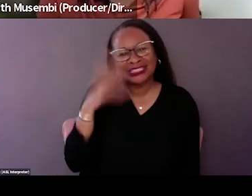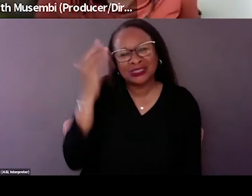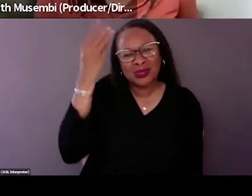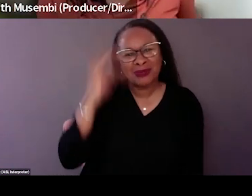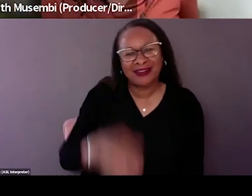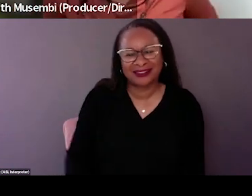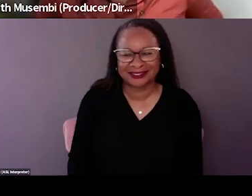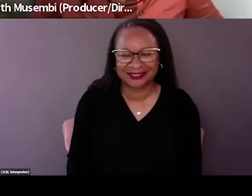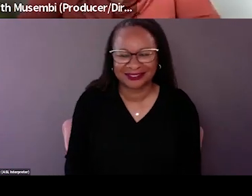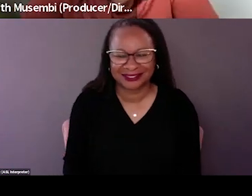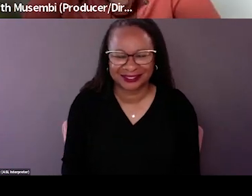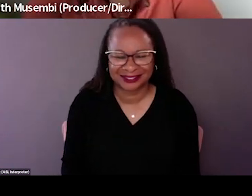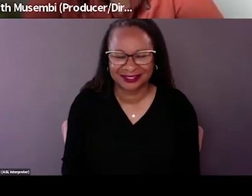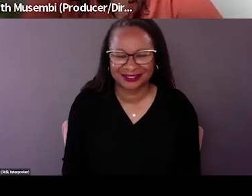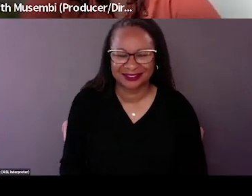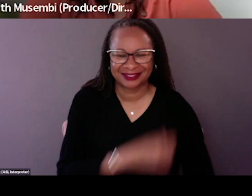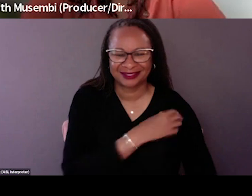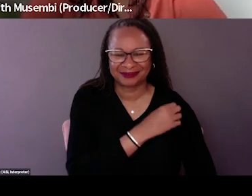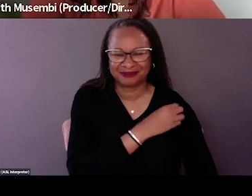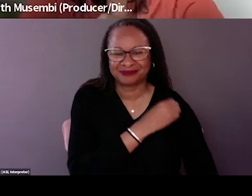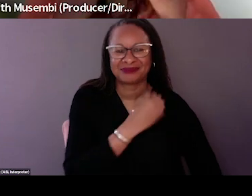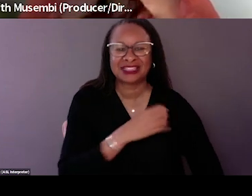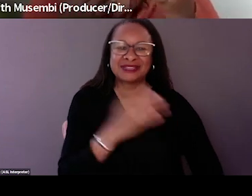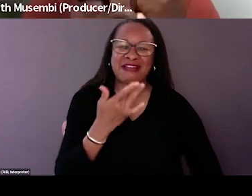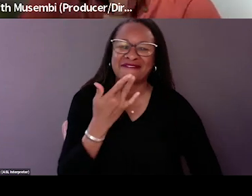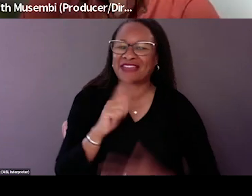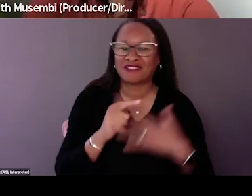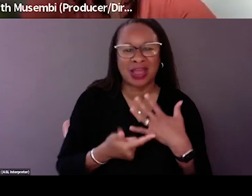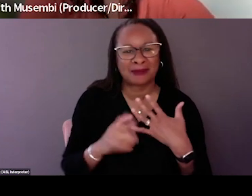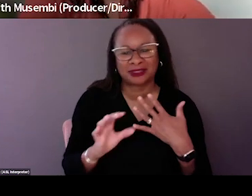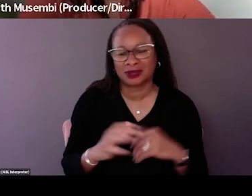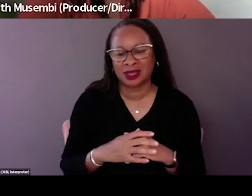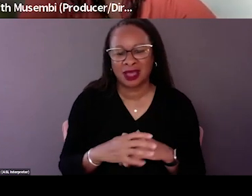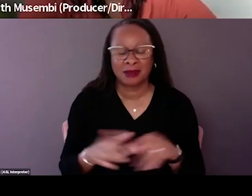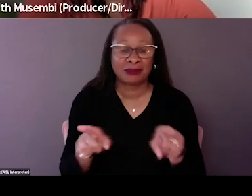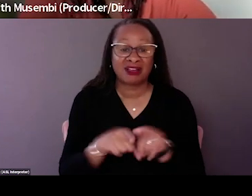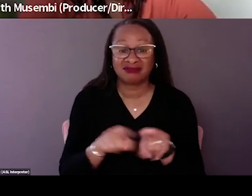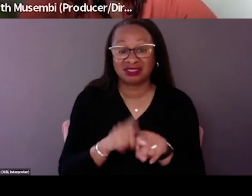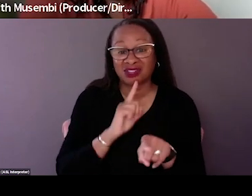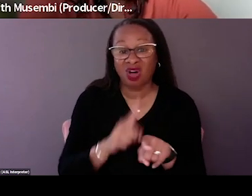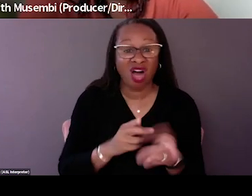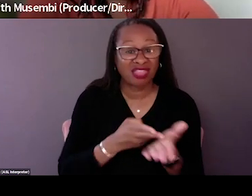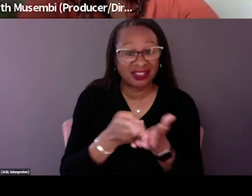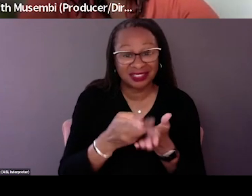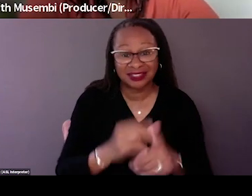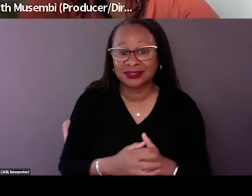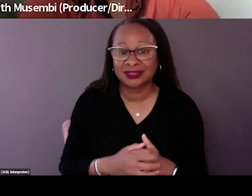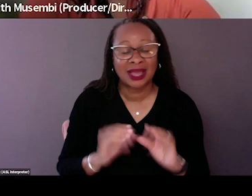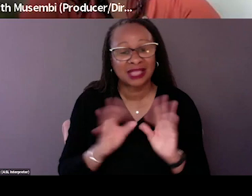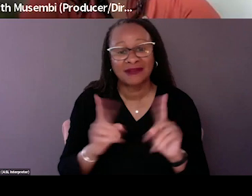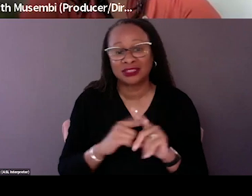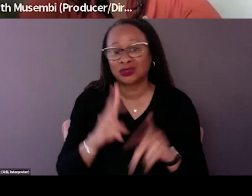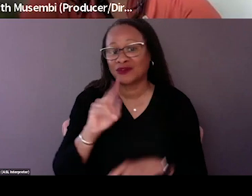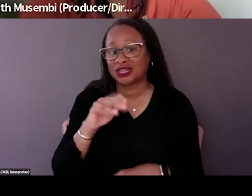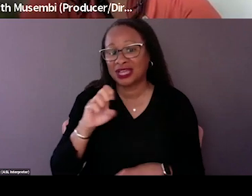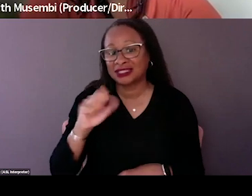But you know, my favorite episode, and it's because it's authentic, because it was obvious to Vanessa and I that if we were going to do